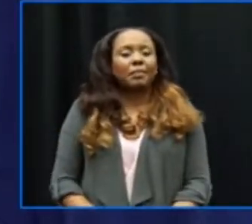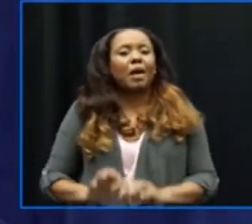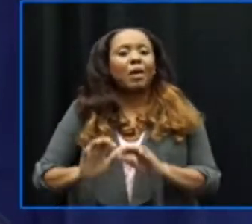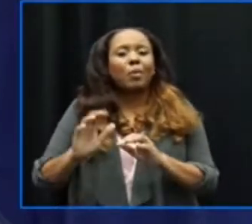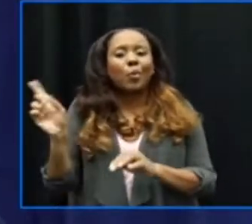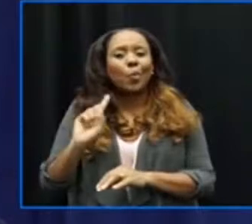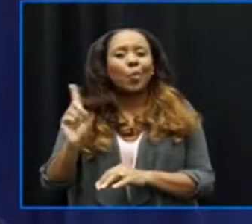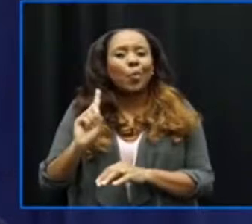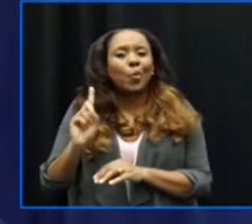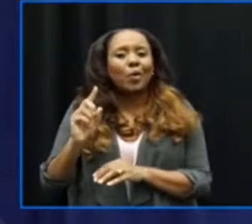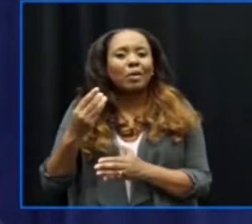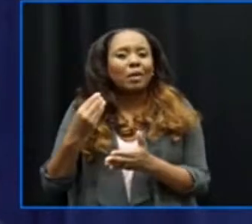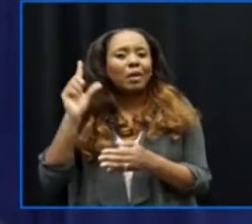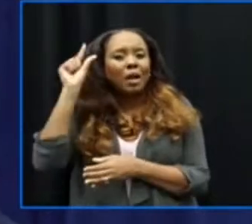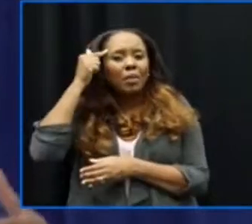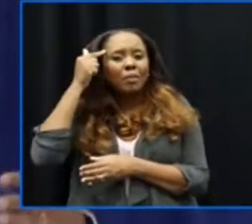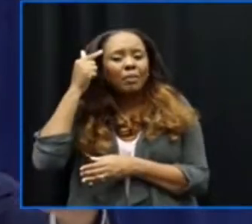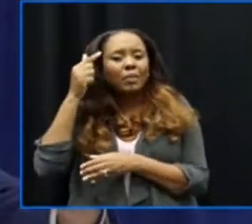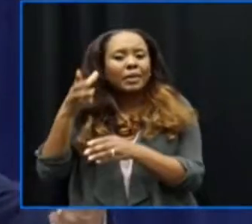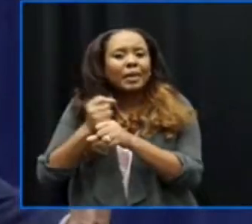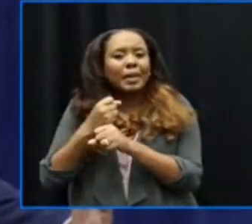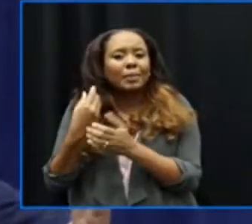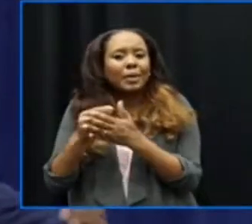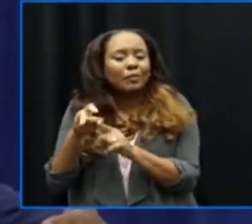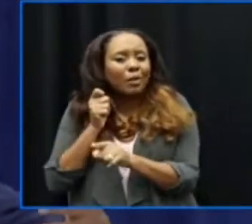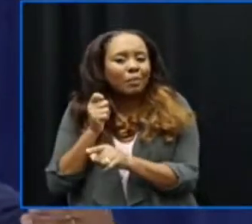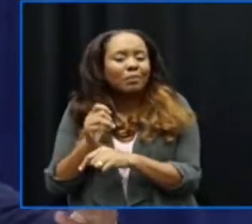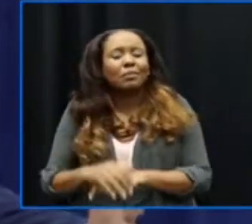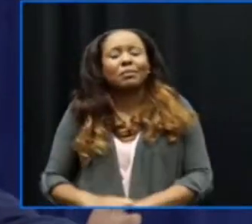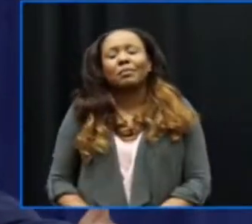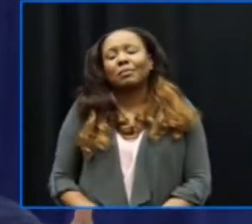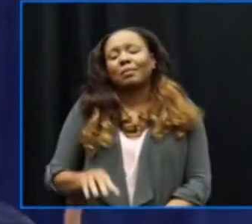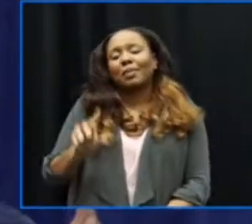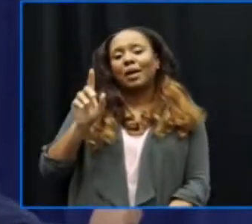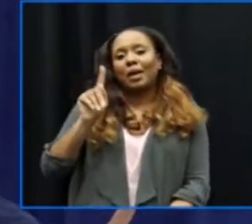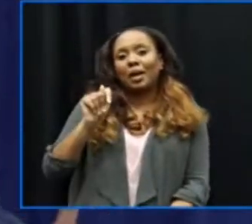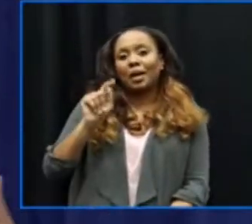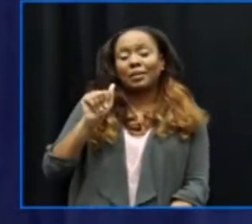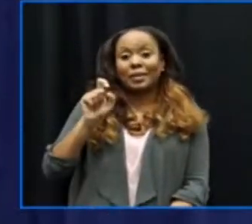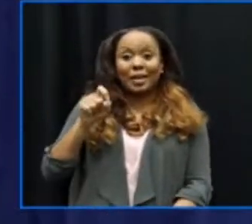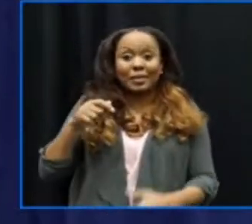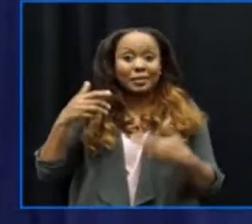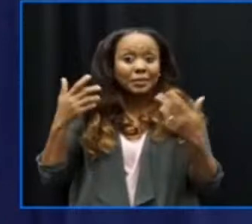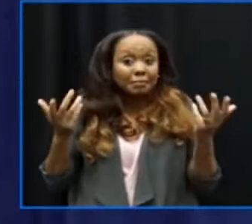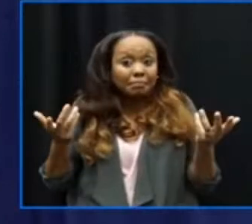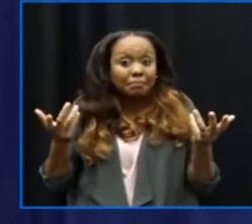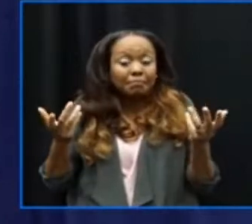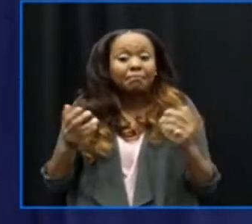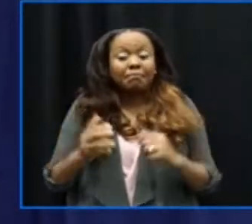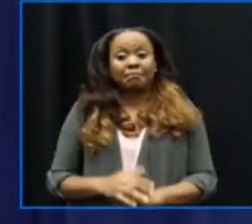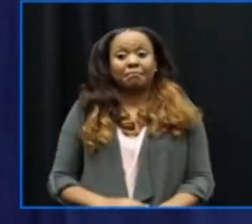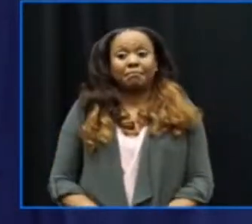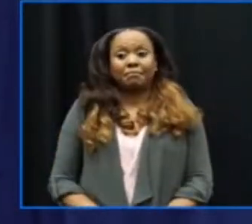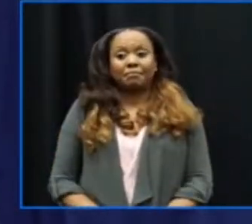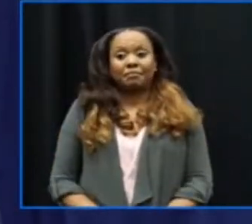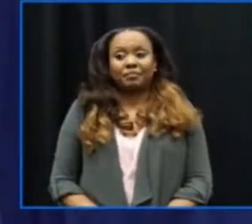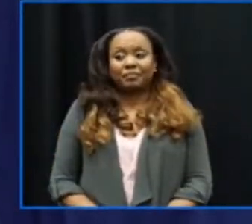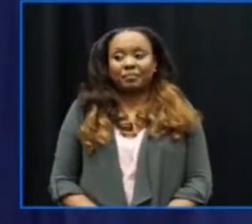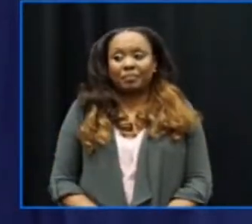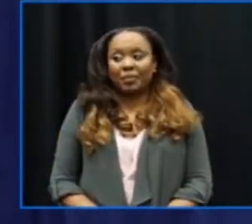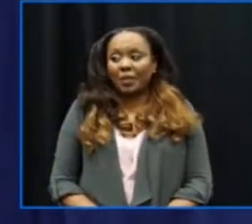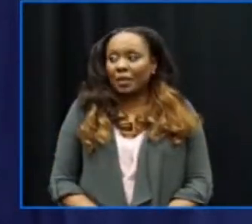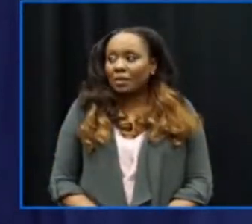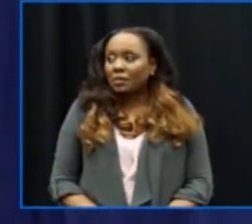taxpayers. And the biggest taxpaying group are the employers and the individuals who pay NIS contributions. So whether you call it a